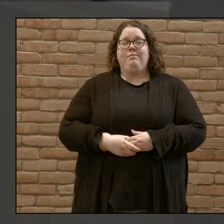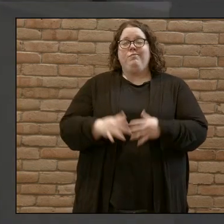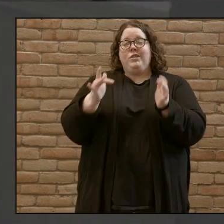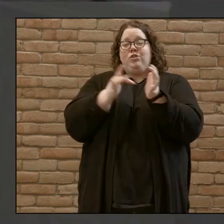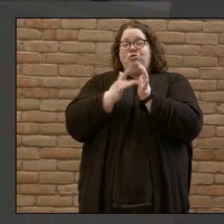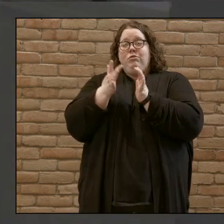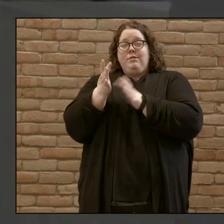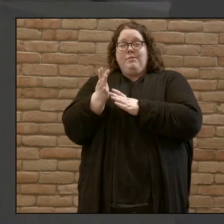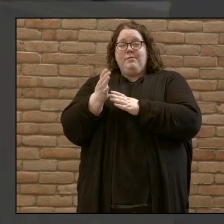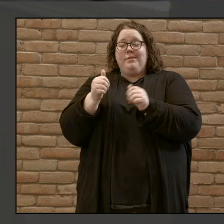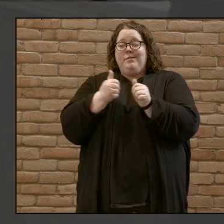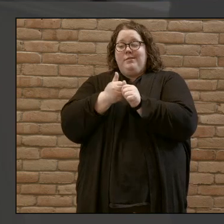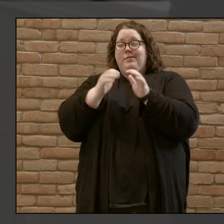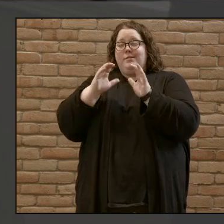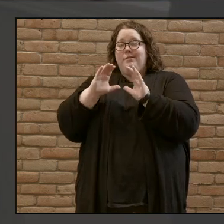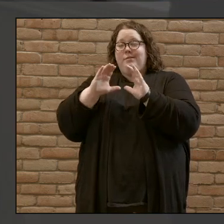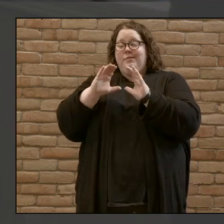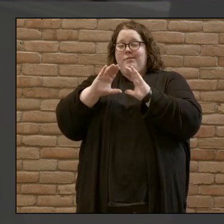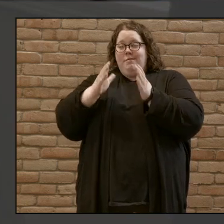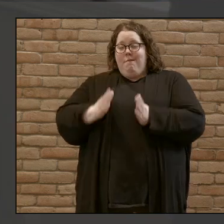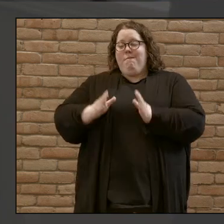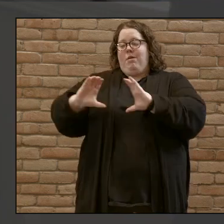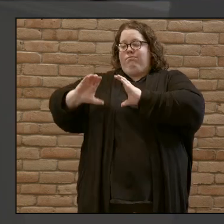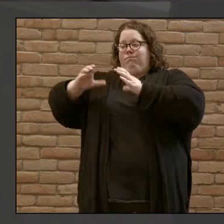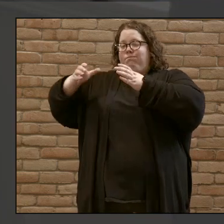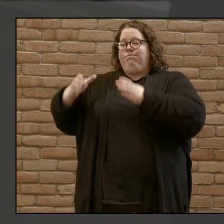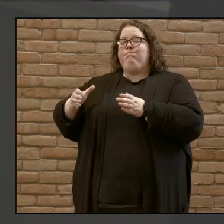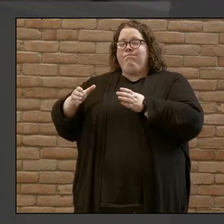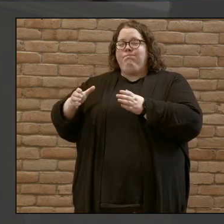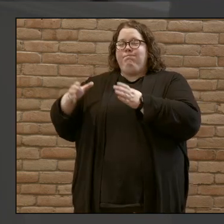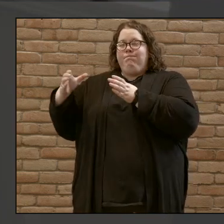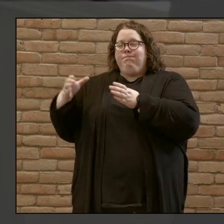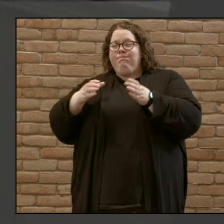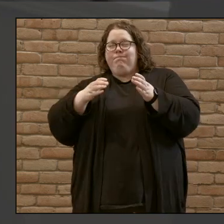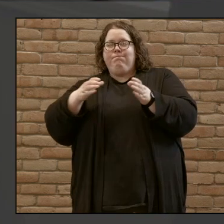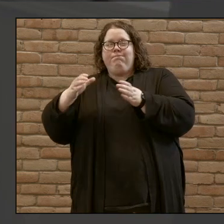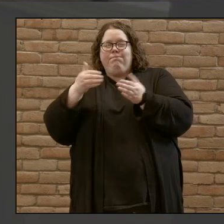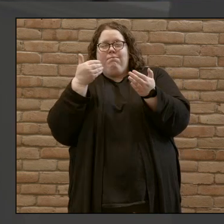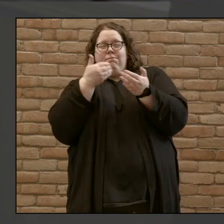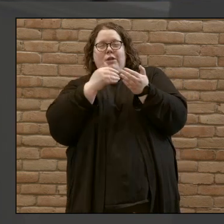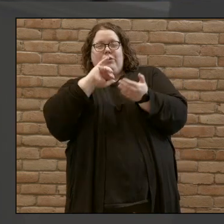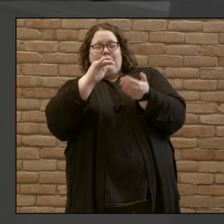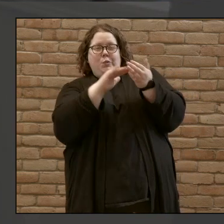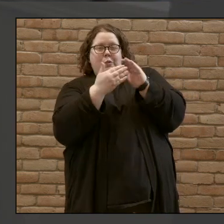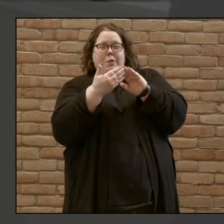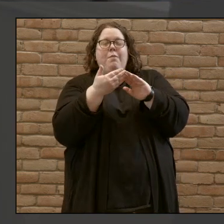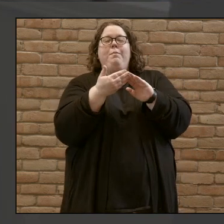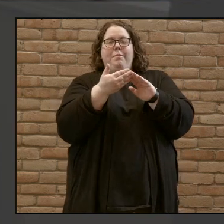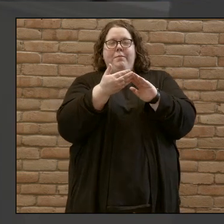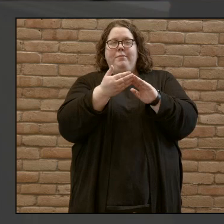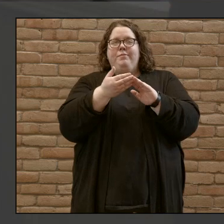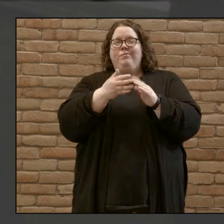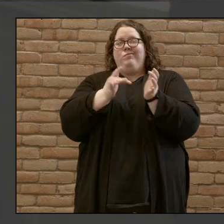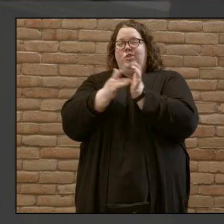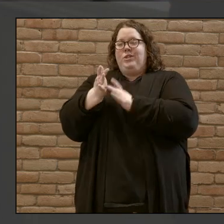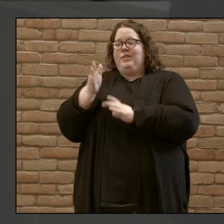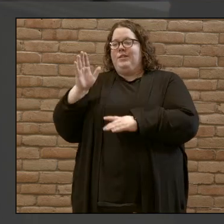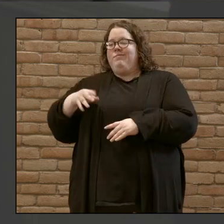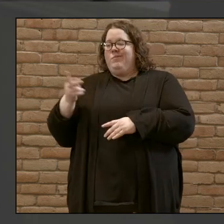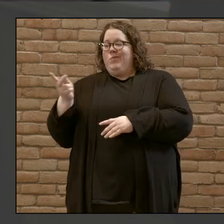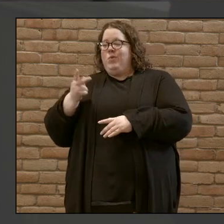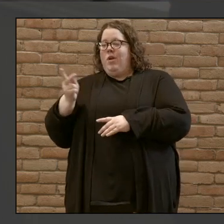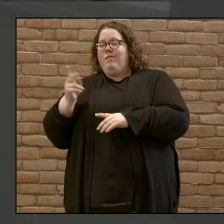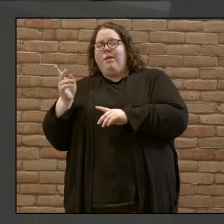they came to the town of Bethpage on the Mount of Olives. Jesus sent two of them on ahead. "Go into the village over there," he